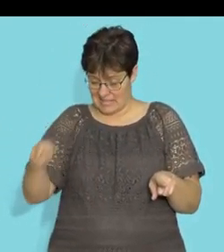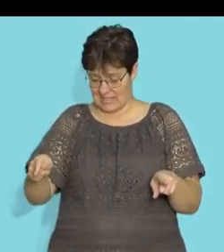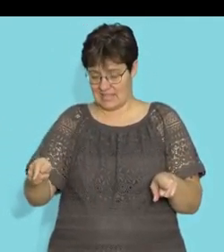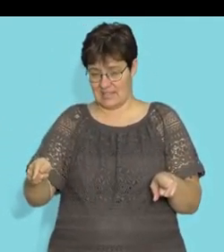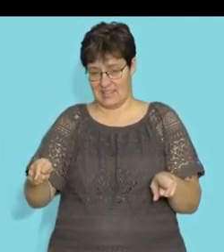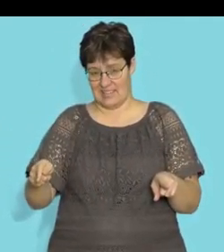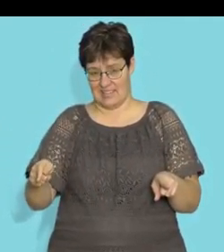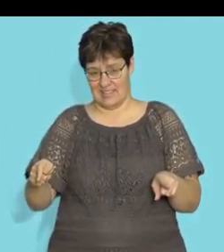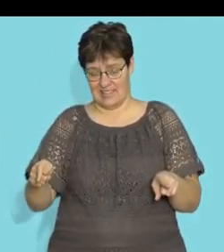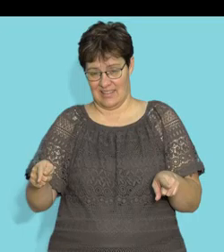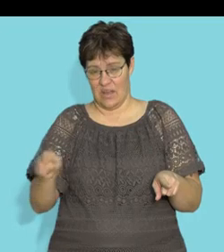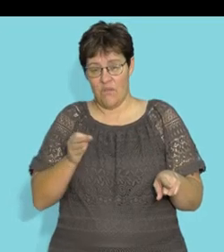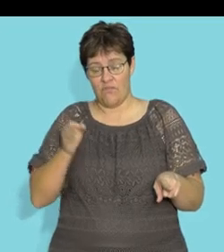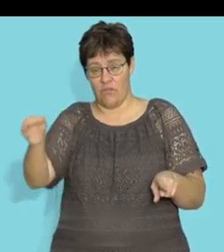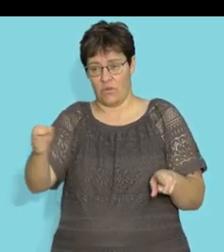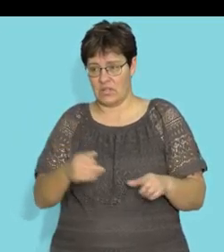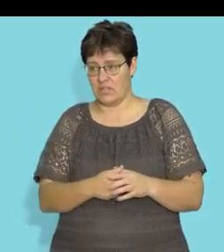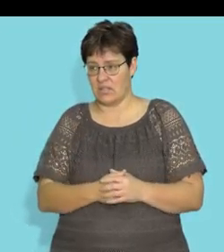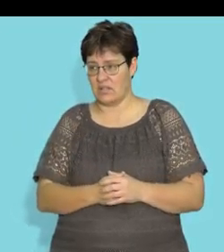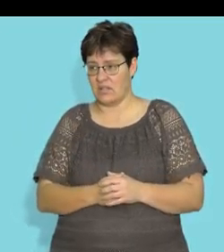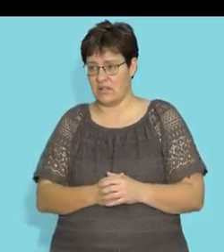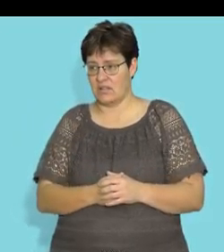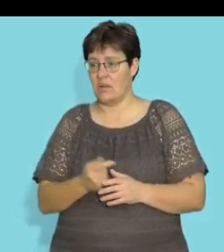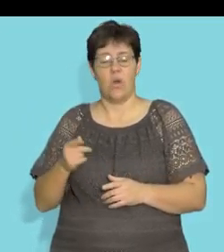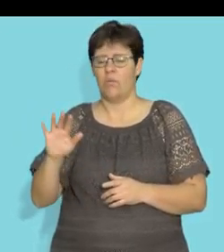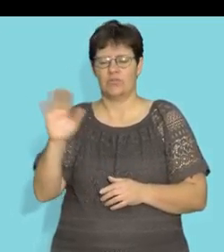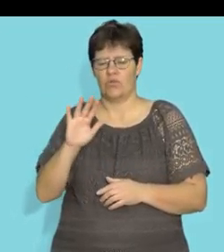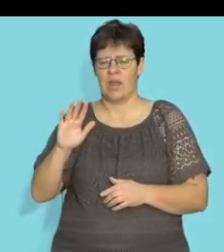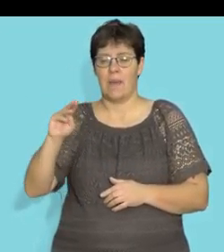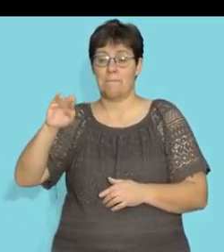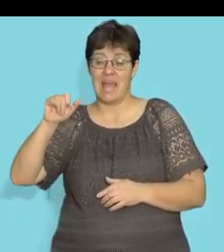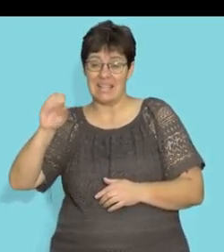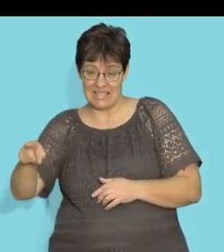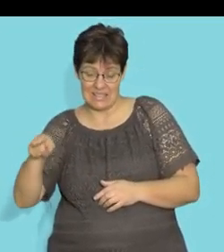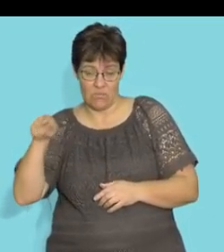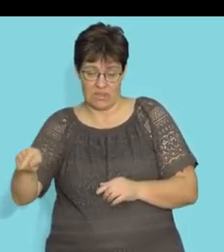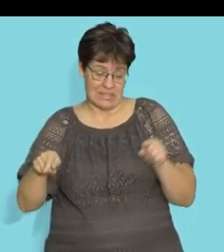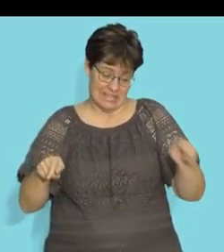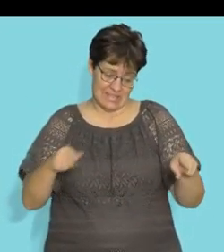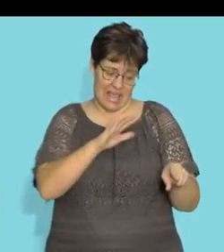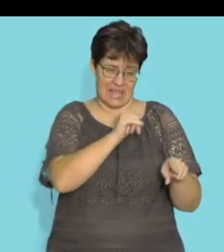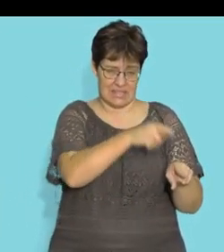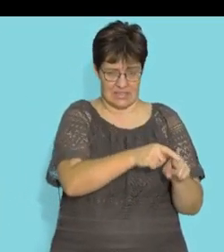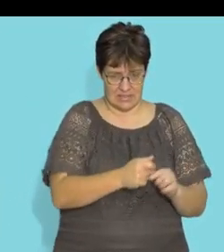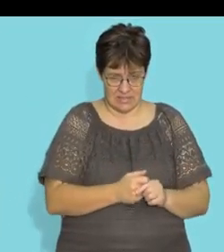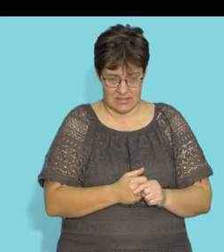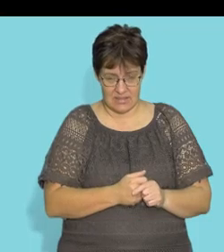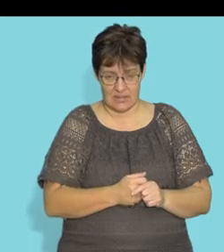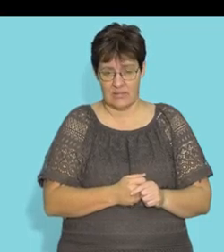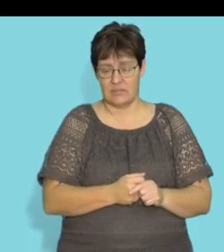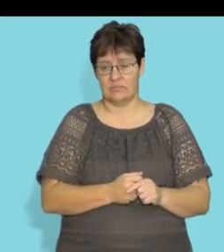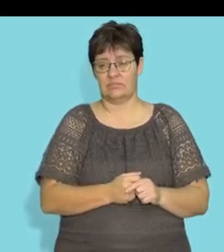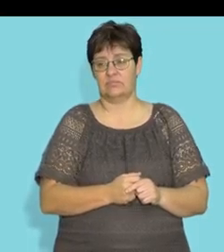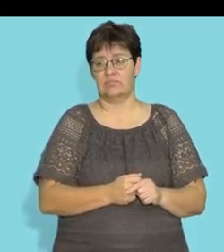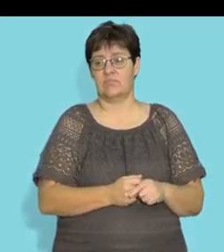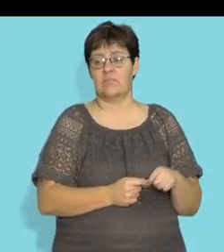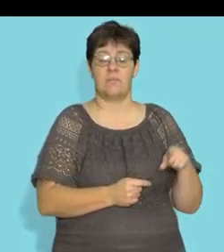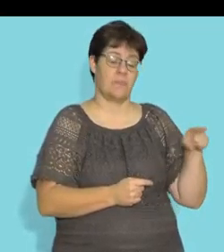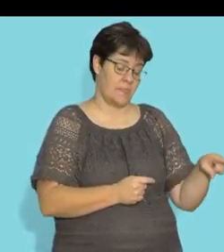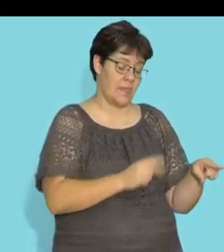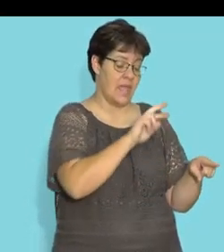it becomes OH minus, which is my hydroxide ions, meaning that if water was an acid,